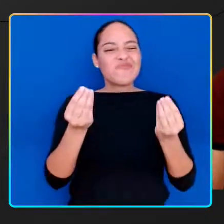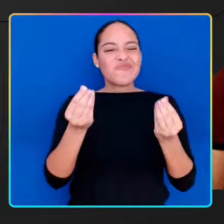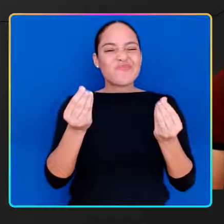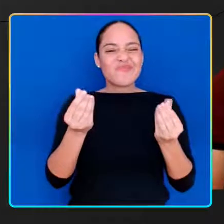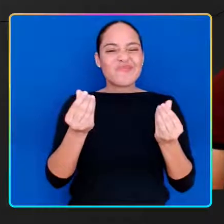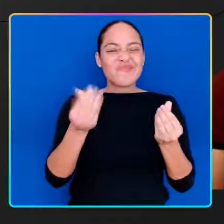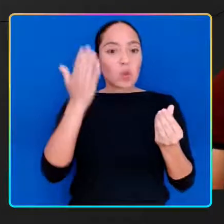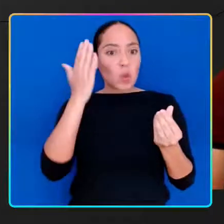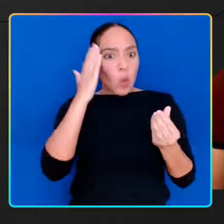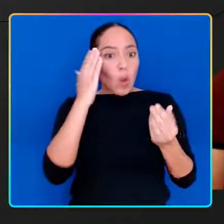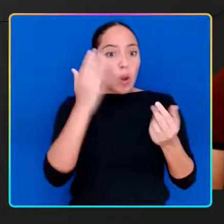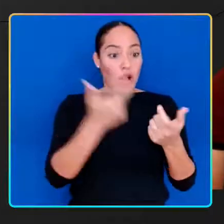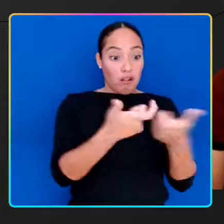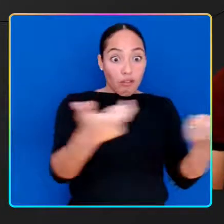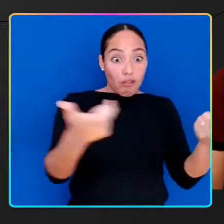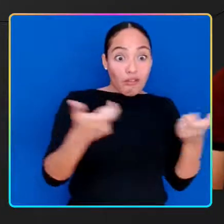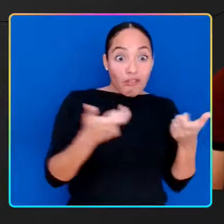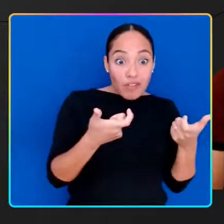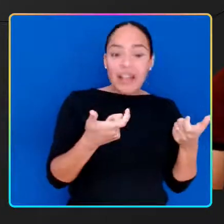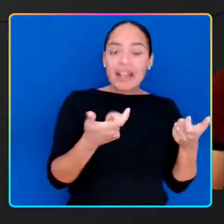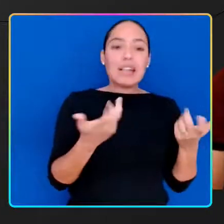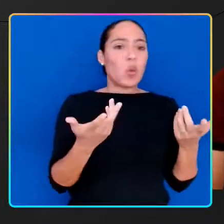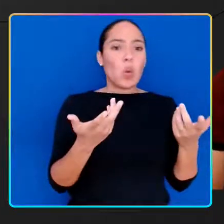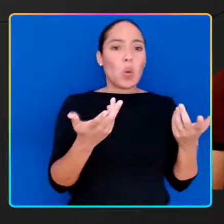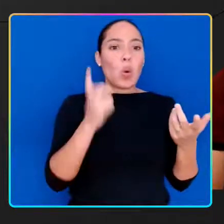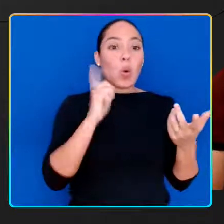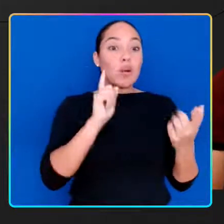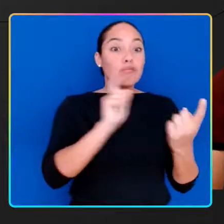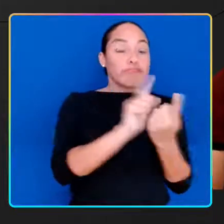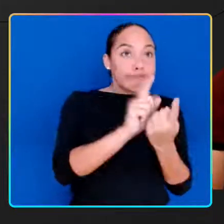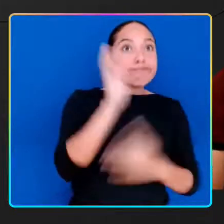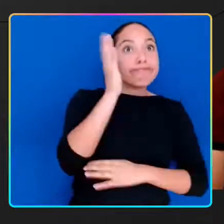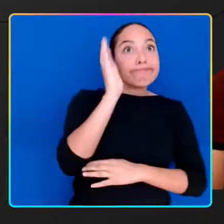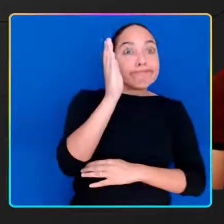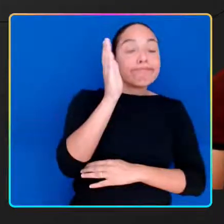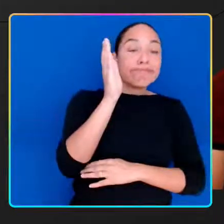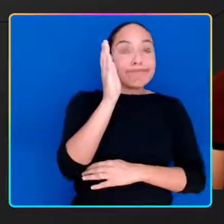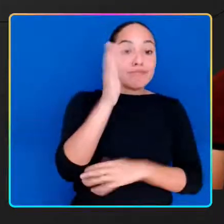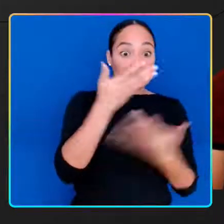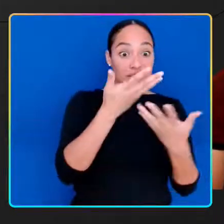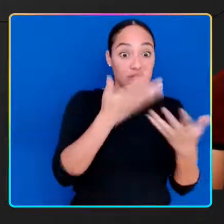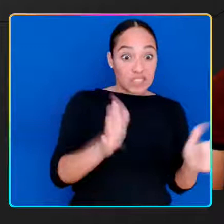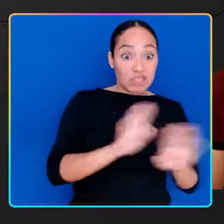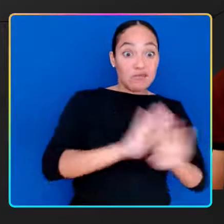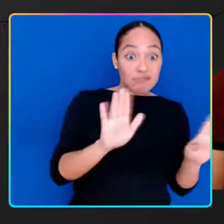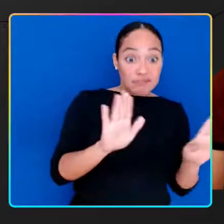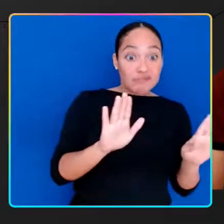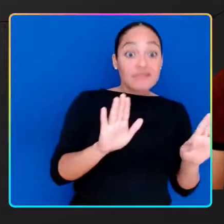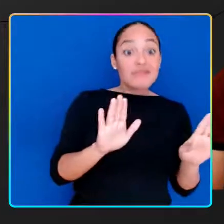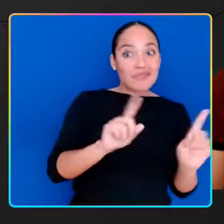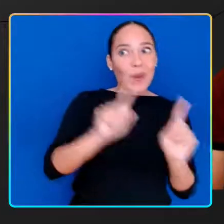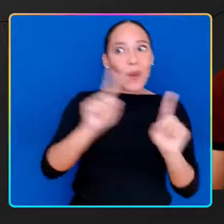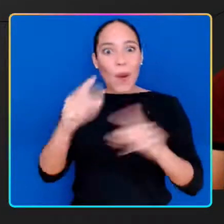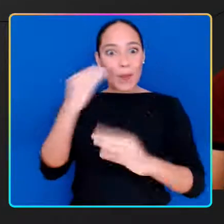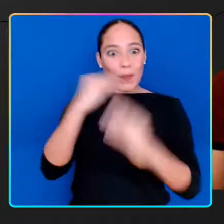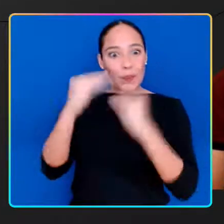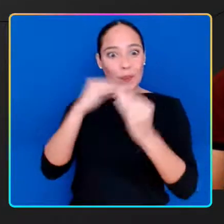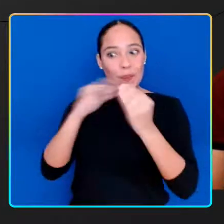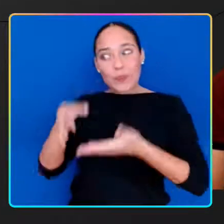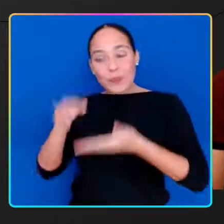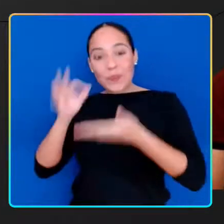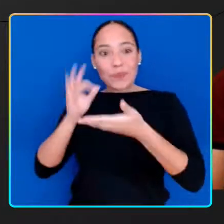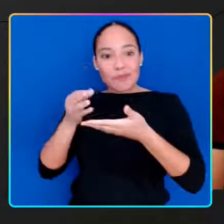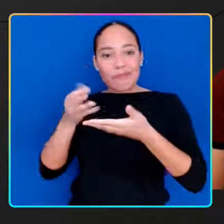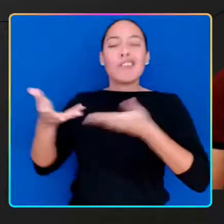coffee or eating your pizza or your lunch. So consider going to that straight after this show if you want to ask